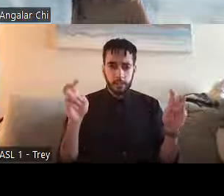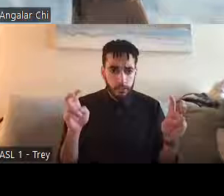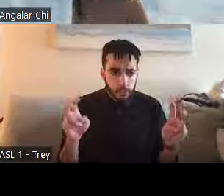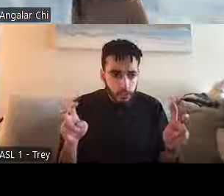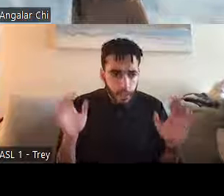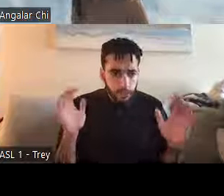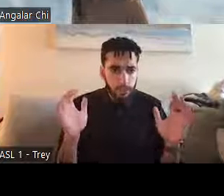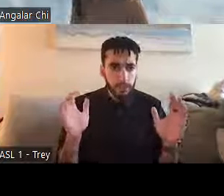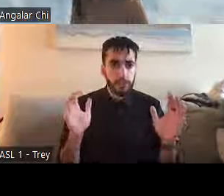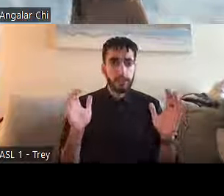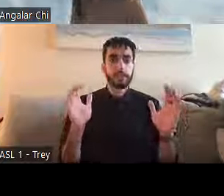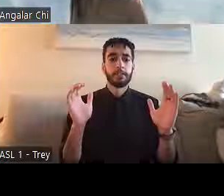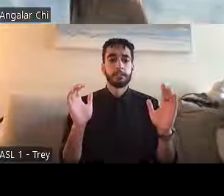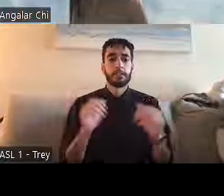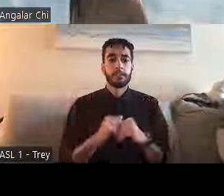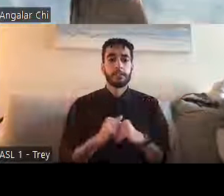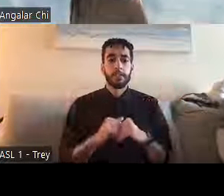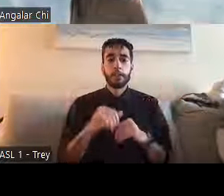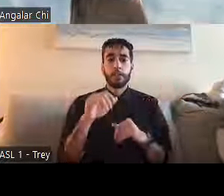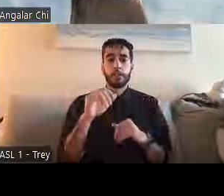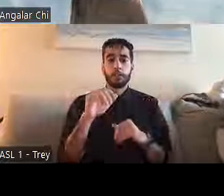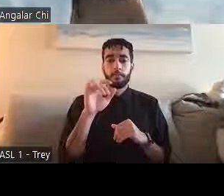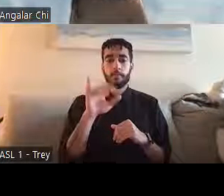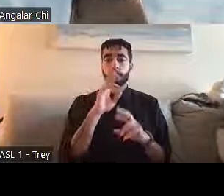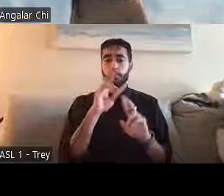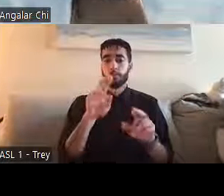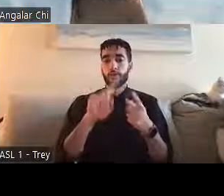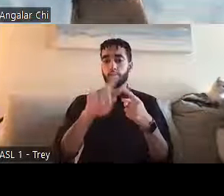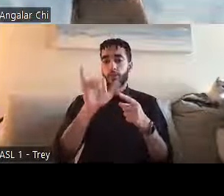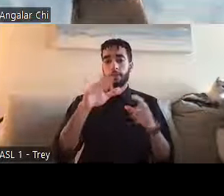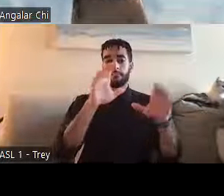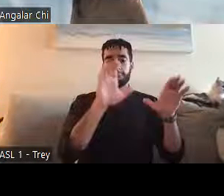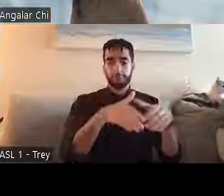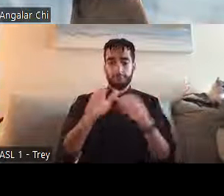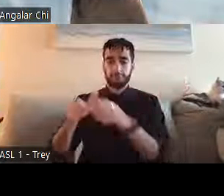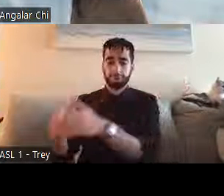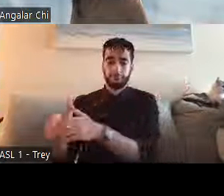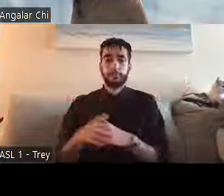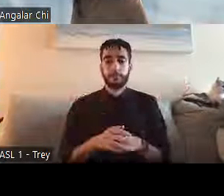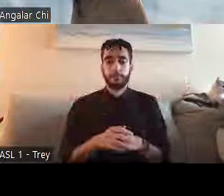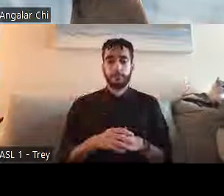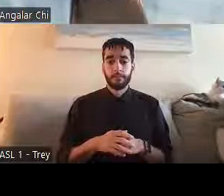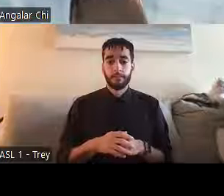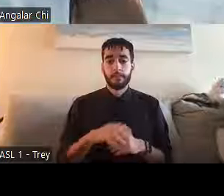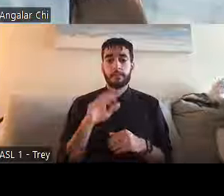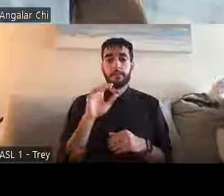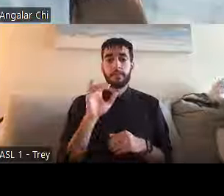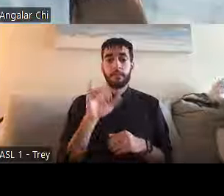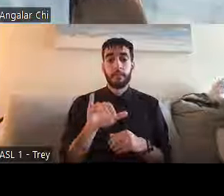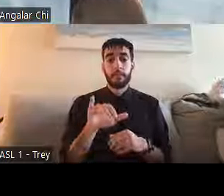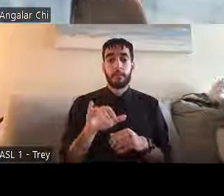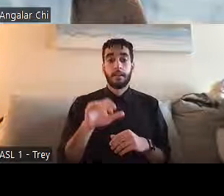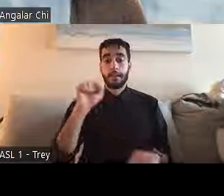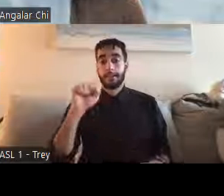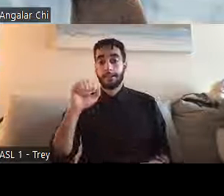were suppressed for the corresponding category due to issues with data reliability, where the relative standard error, acronym is